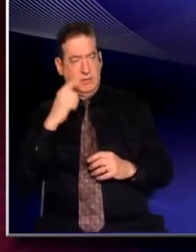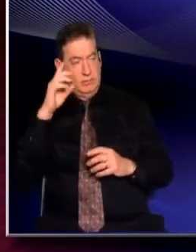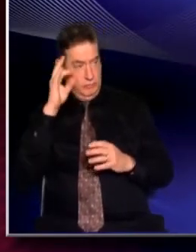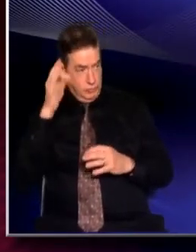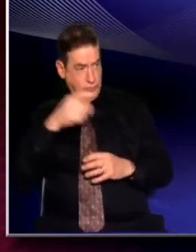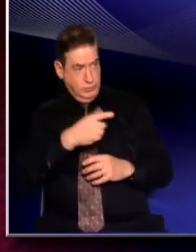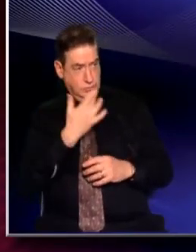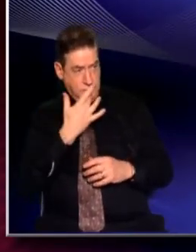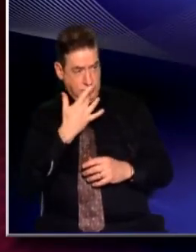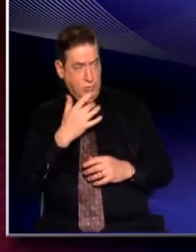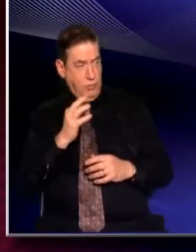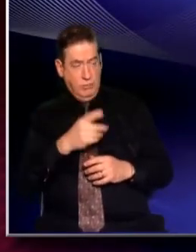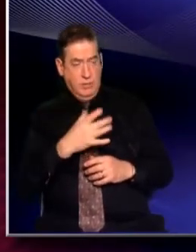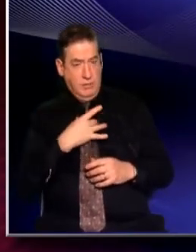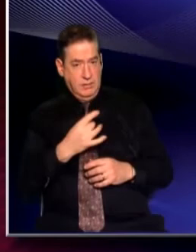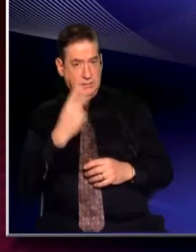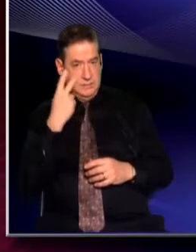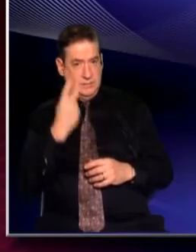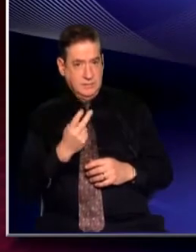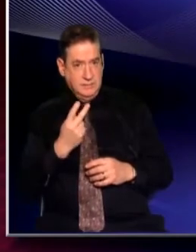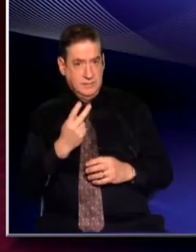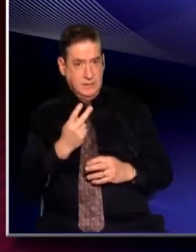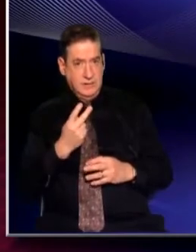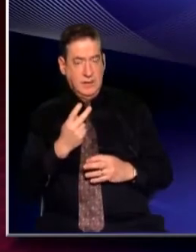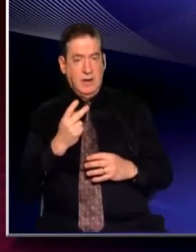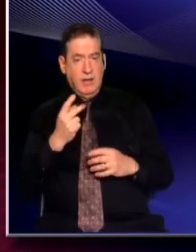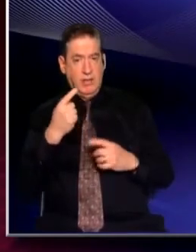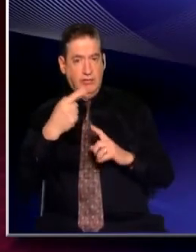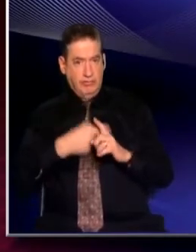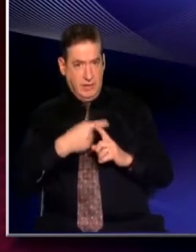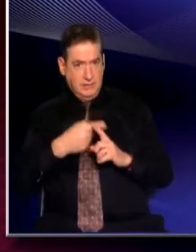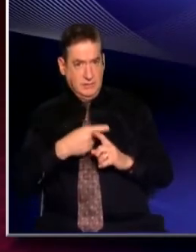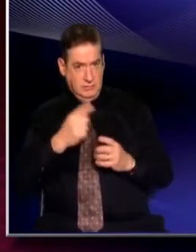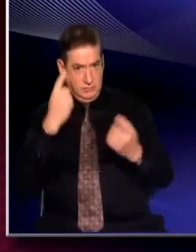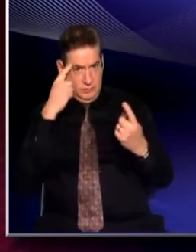would prefer or you would like to see the rental agreement.